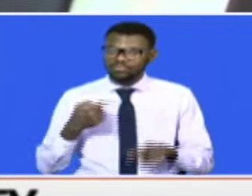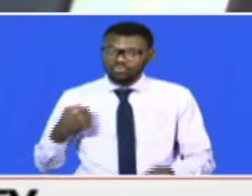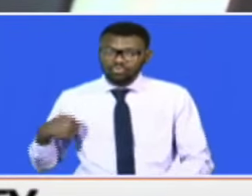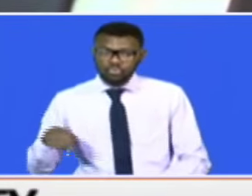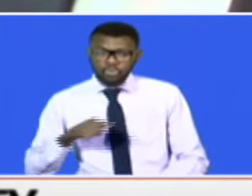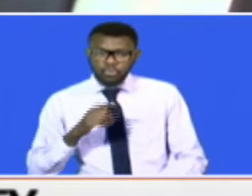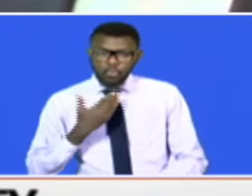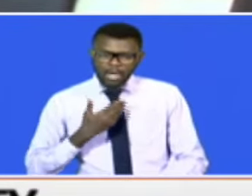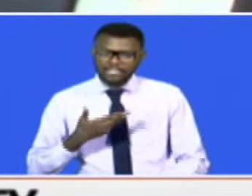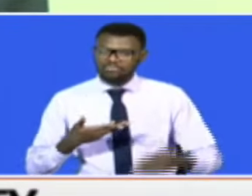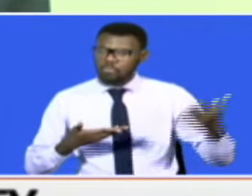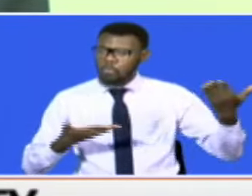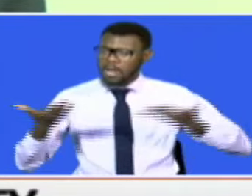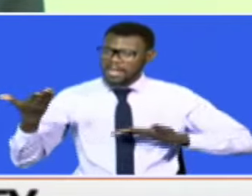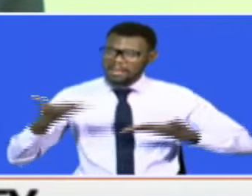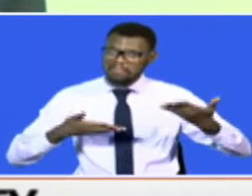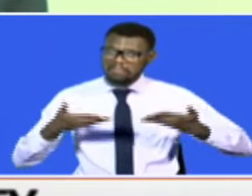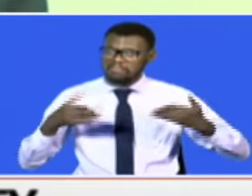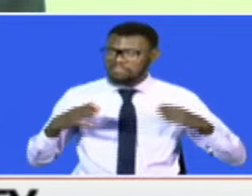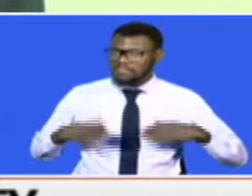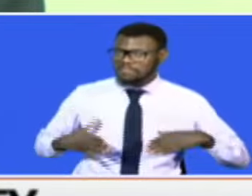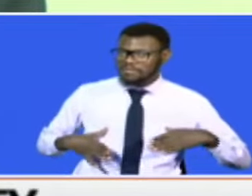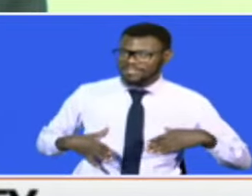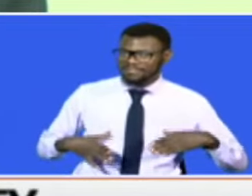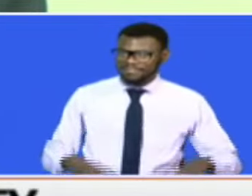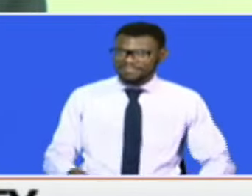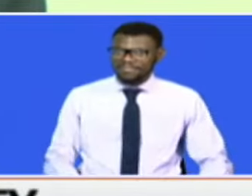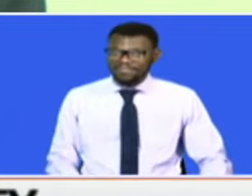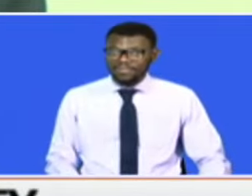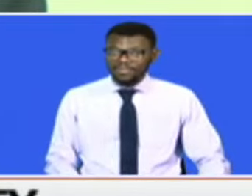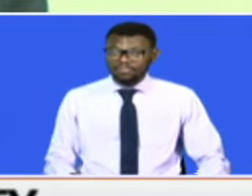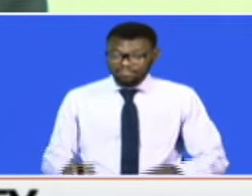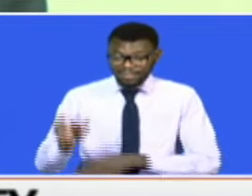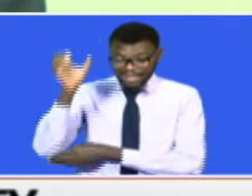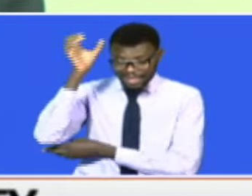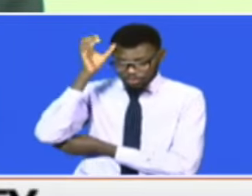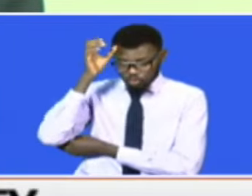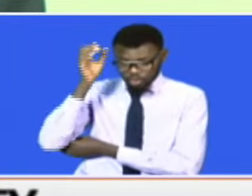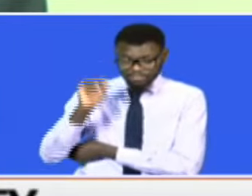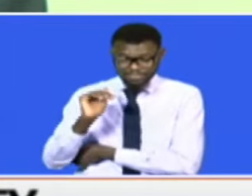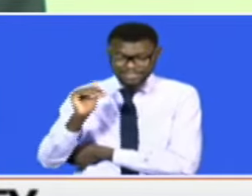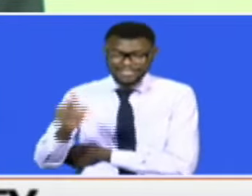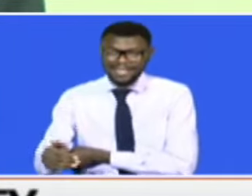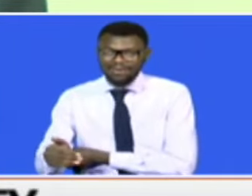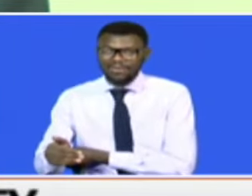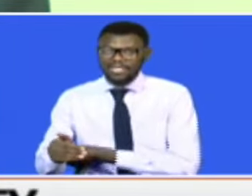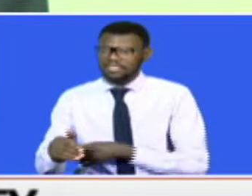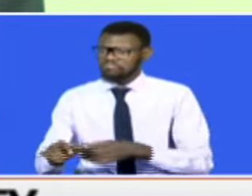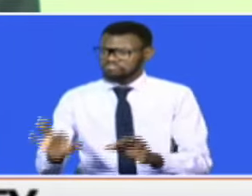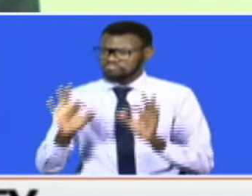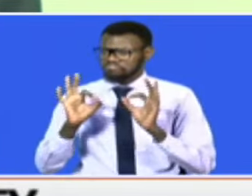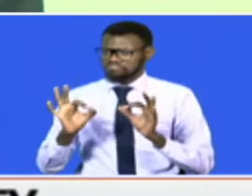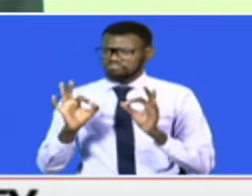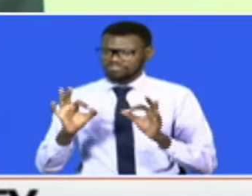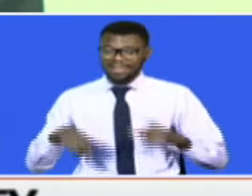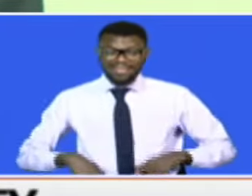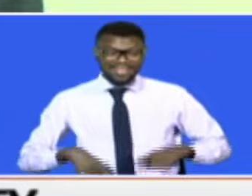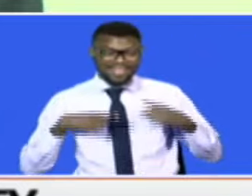we will make it as hospitable as possible. Eldoret is a town that's bustling with life and opportunity.